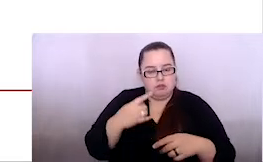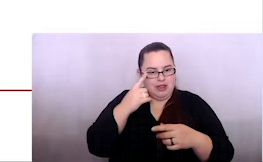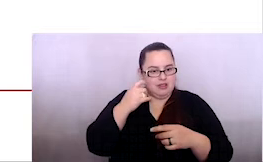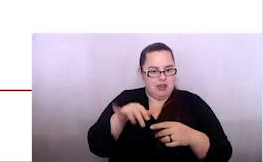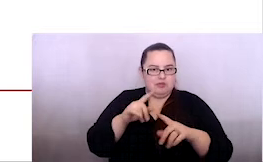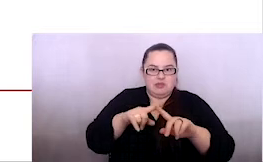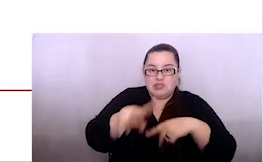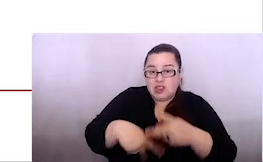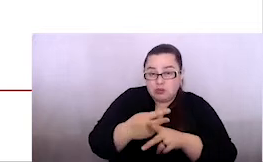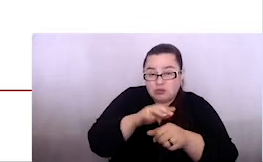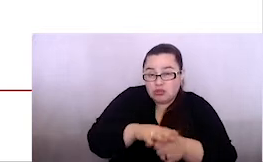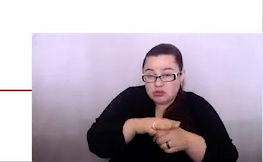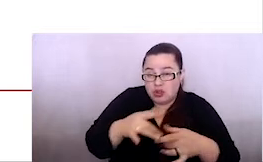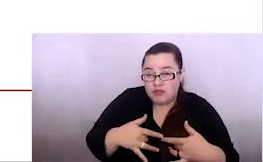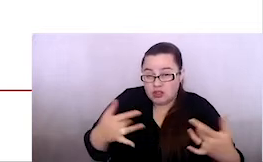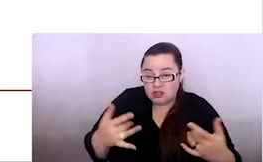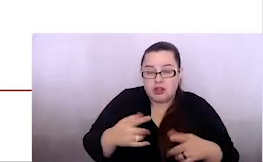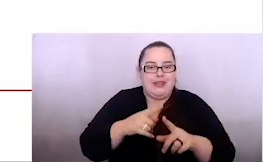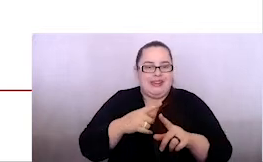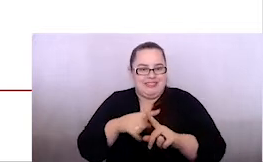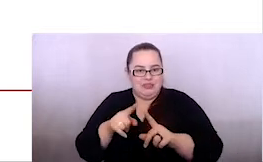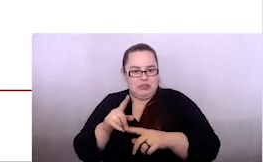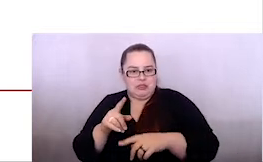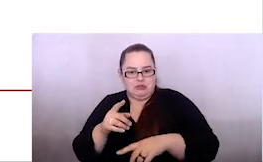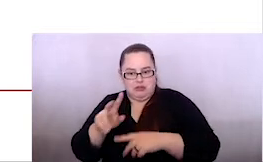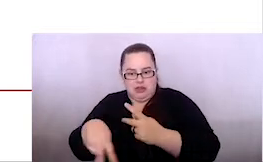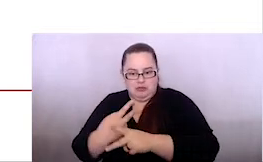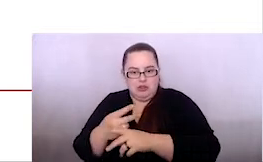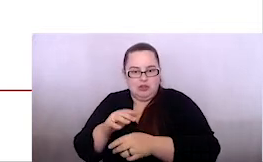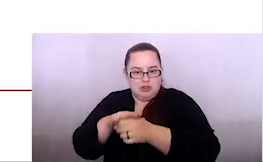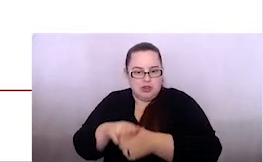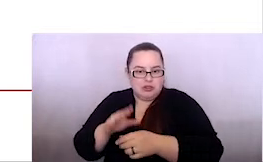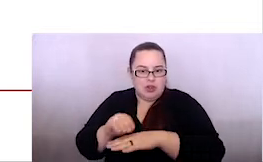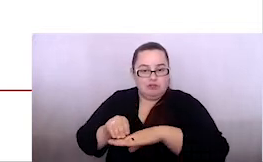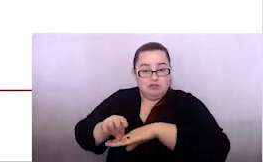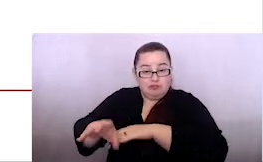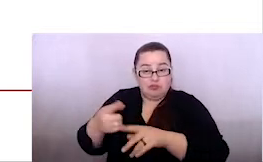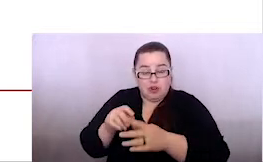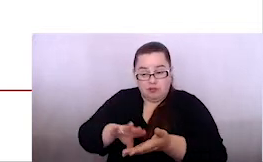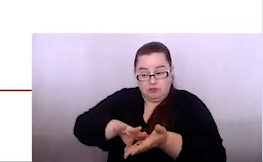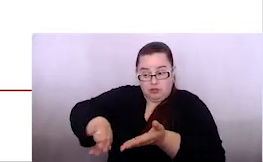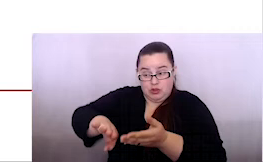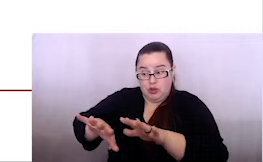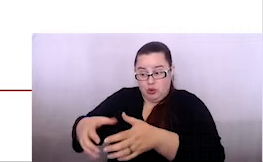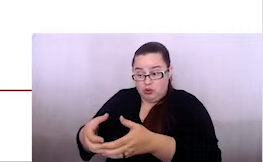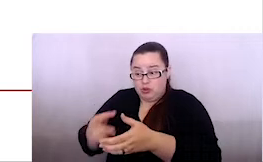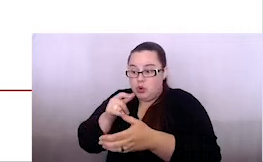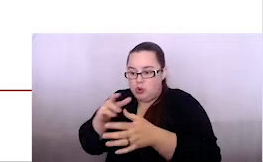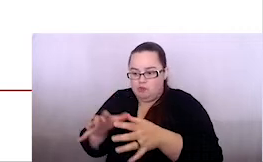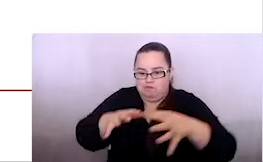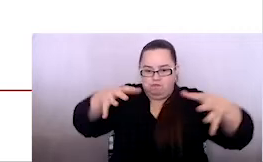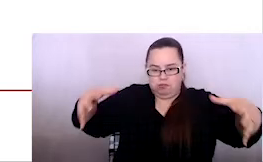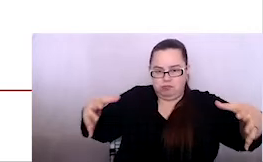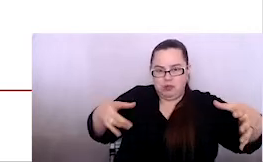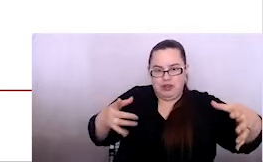different sources of stress are experienced by members of a minority culture living within a majority culture. So that would be in